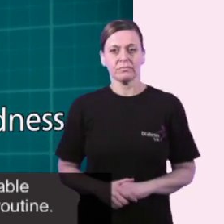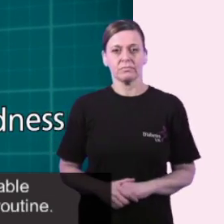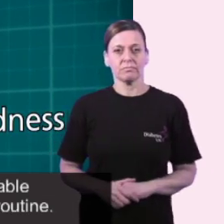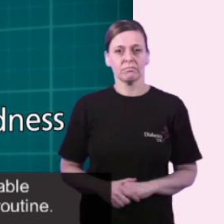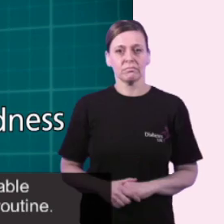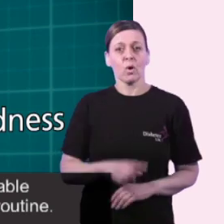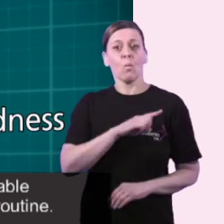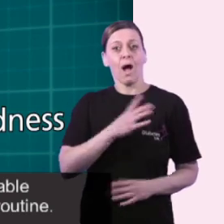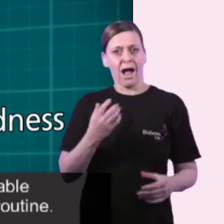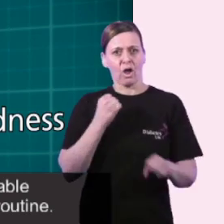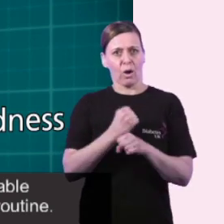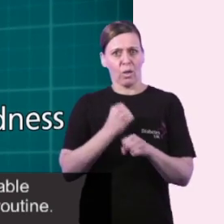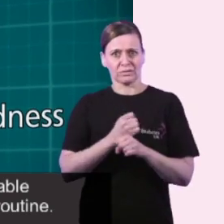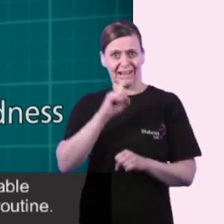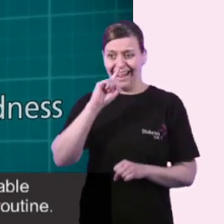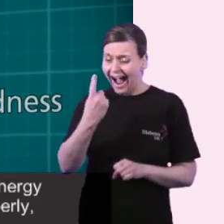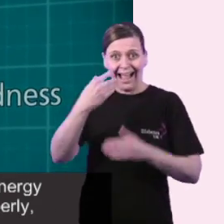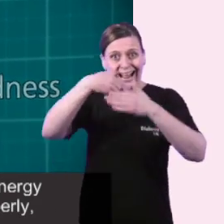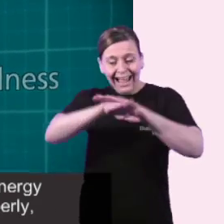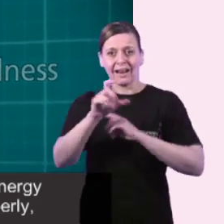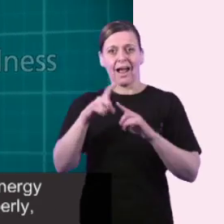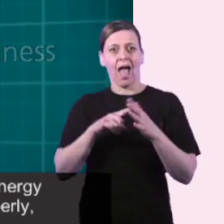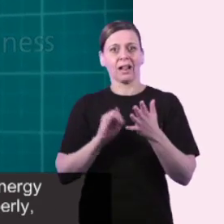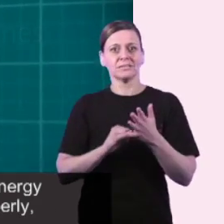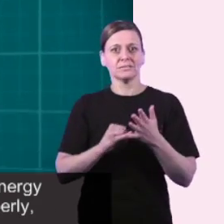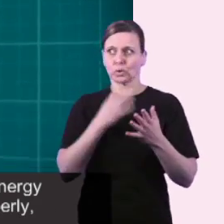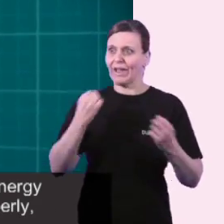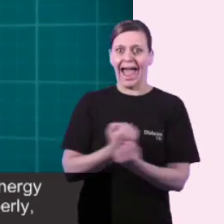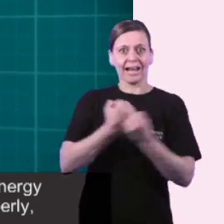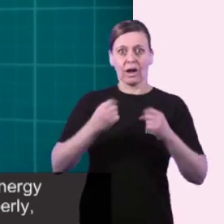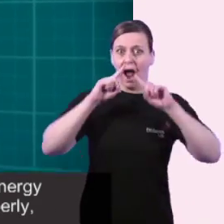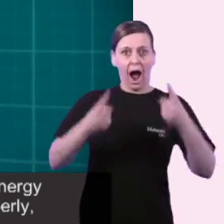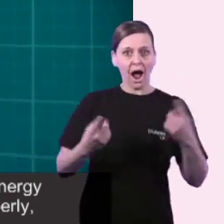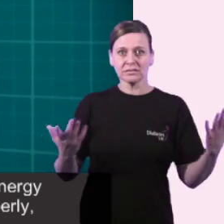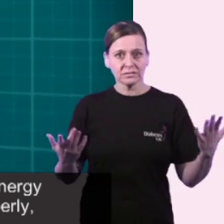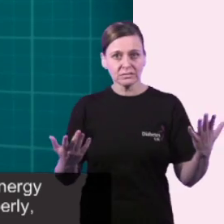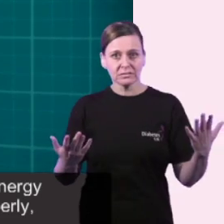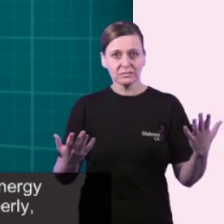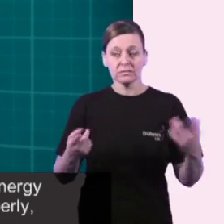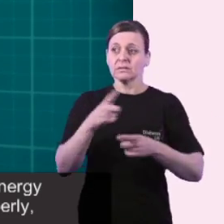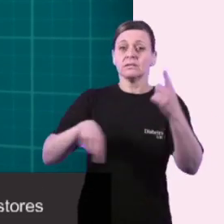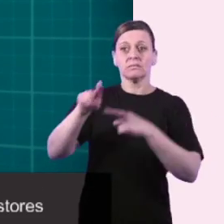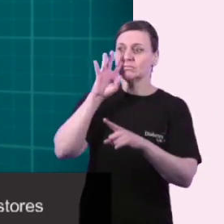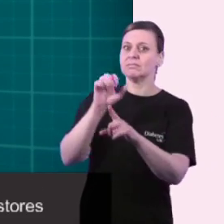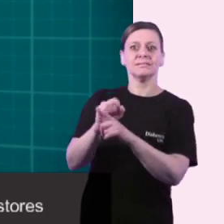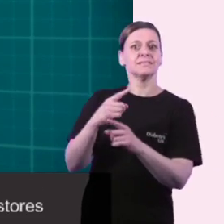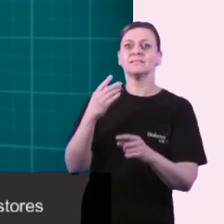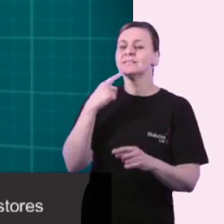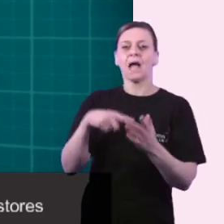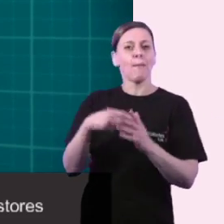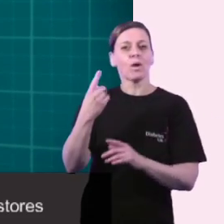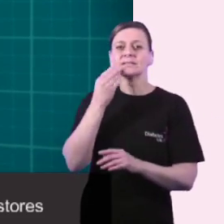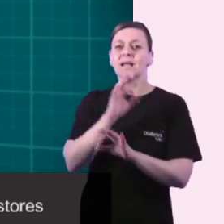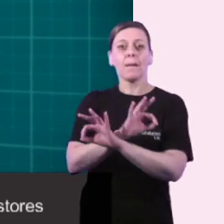to sort of go about their normal daily routine. But the body still needs an energy source in order to work properly so what it does is it